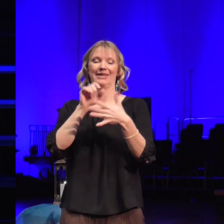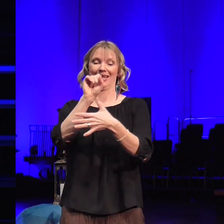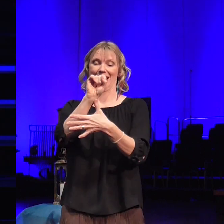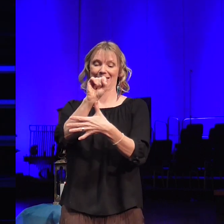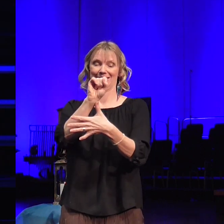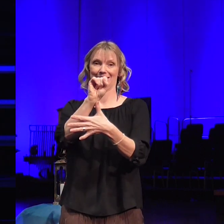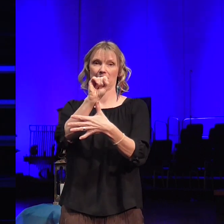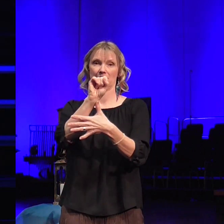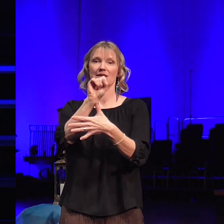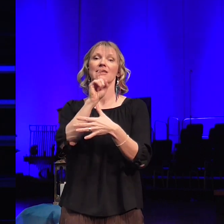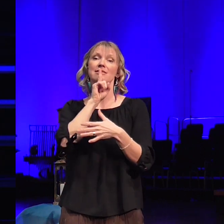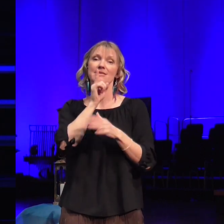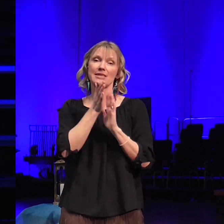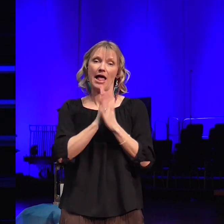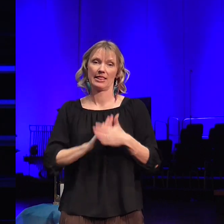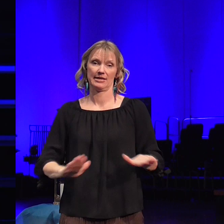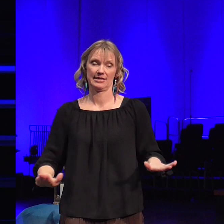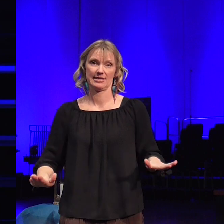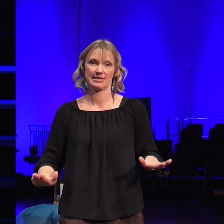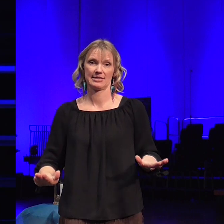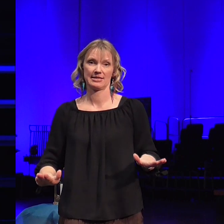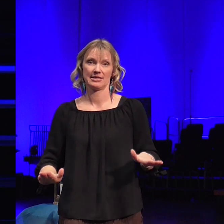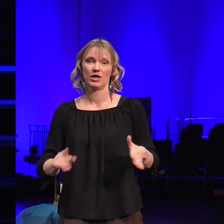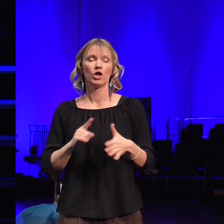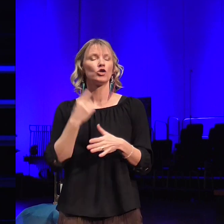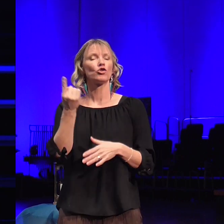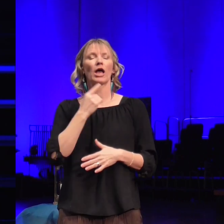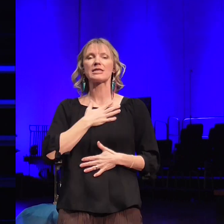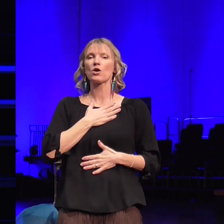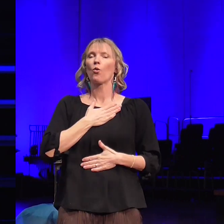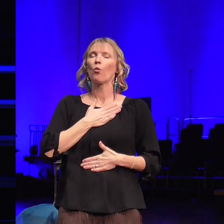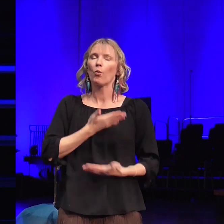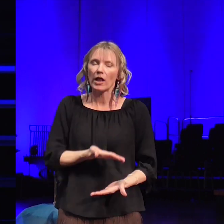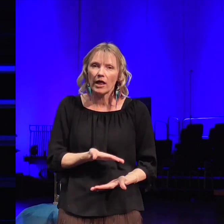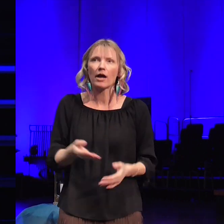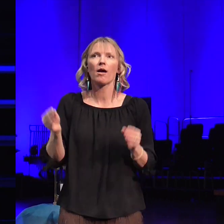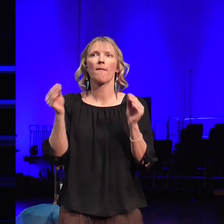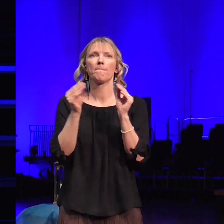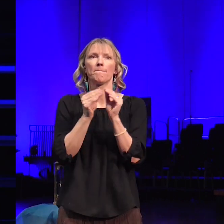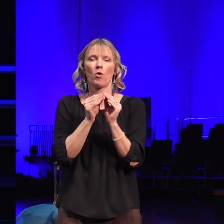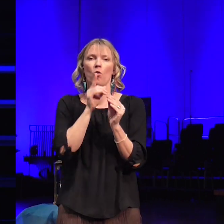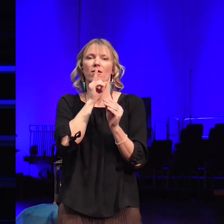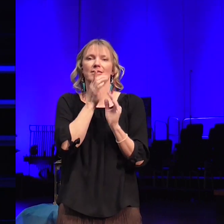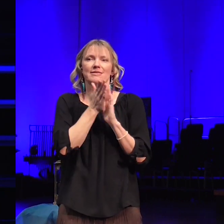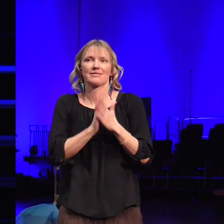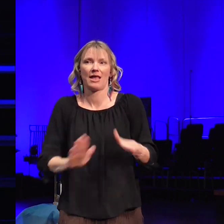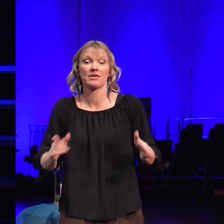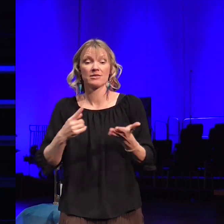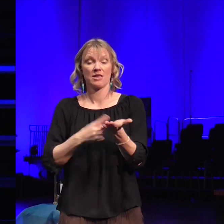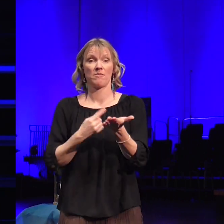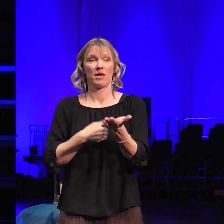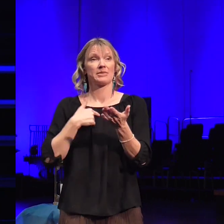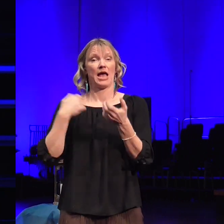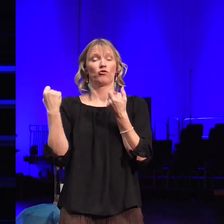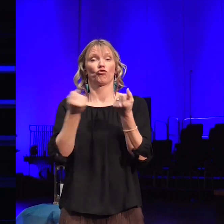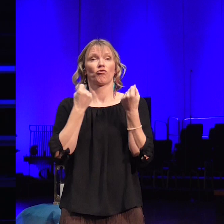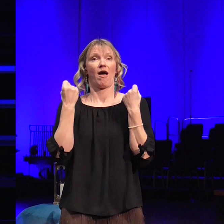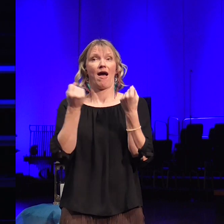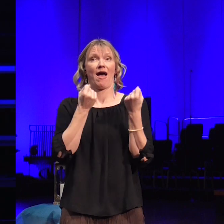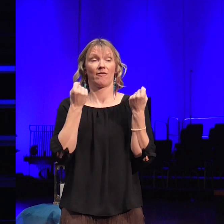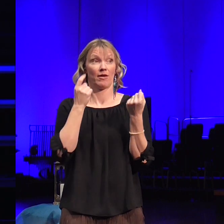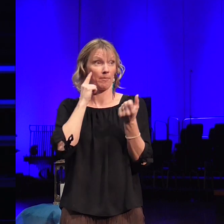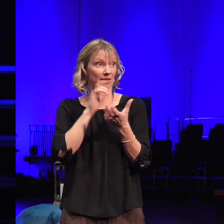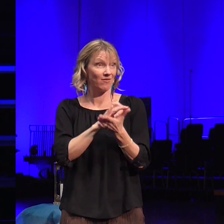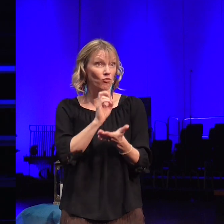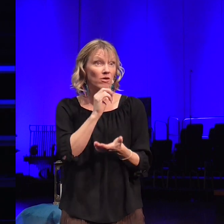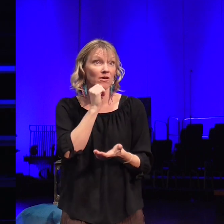S, silence. It's just being willing to have a little more silence. Sometimes I drive my car places, and believe it or